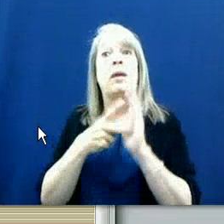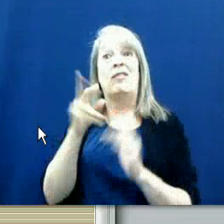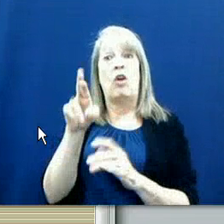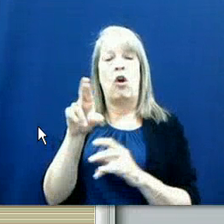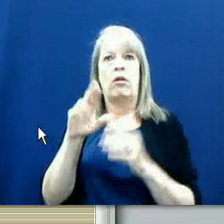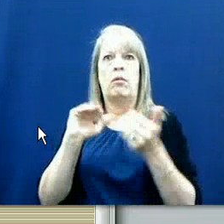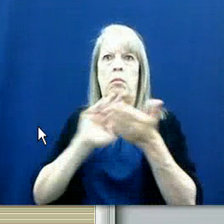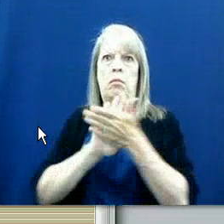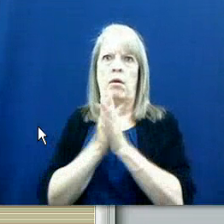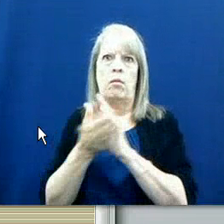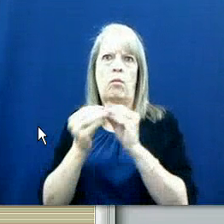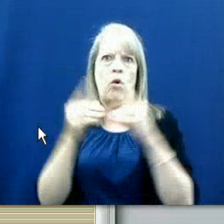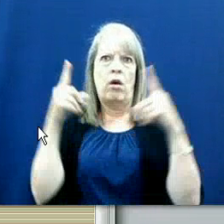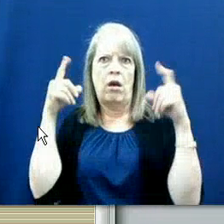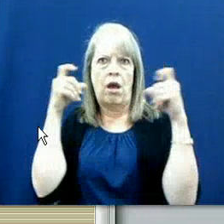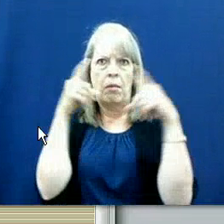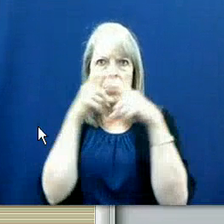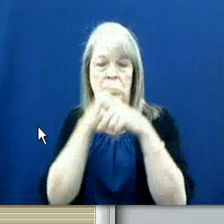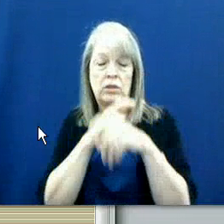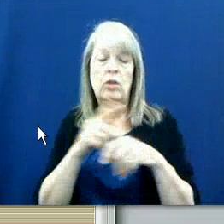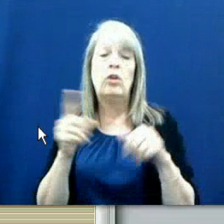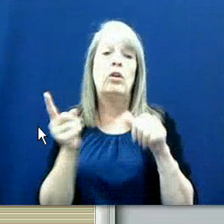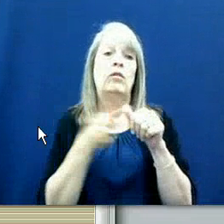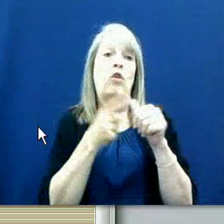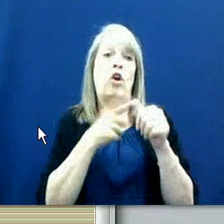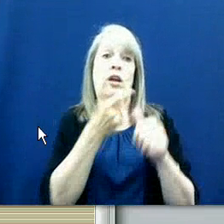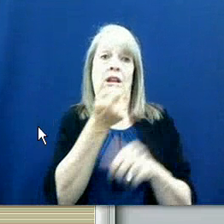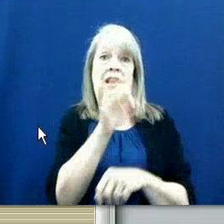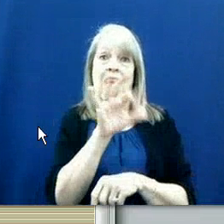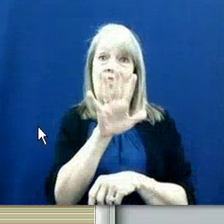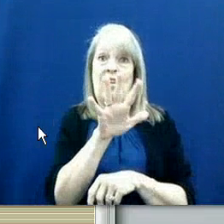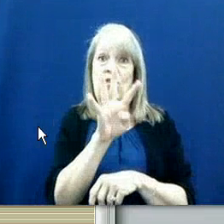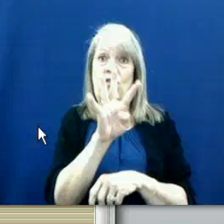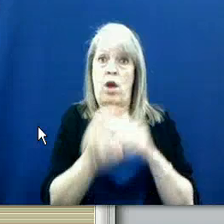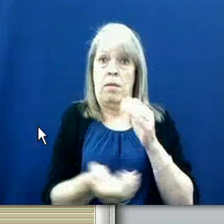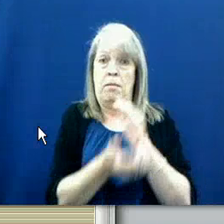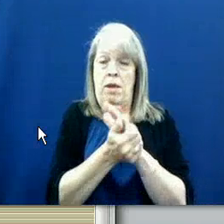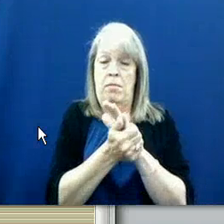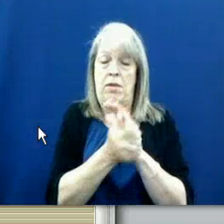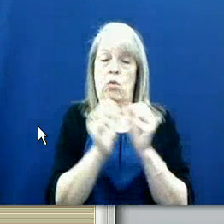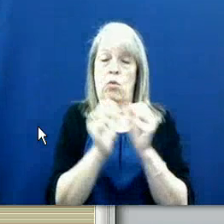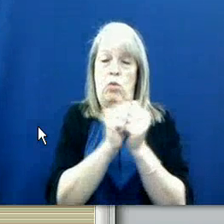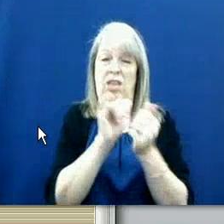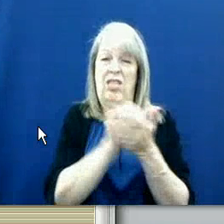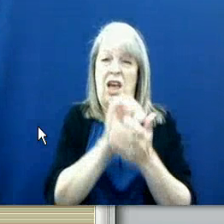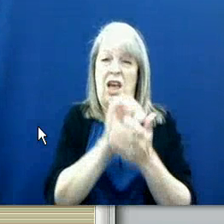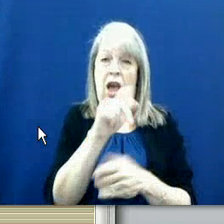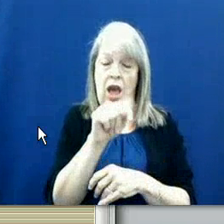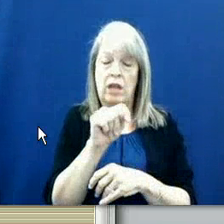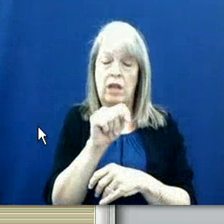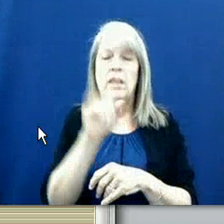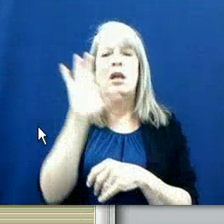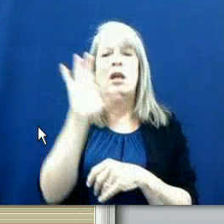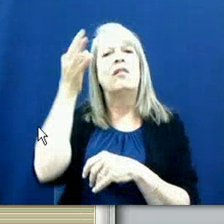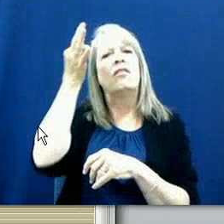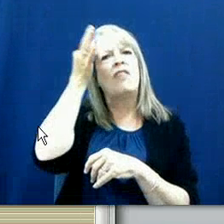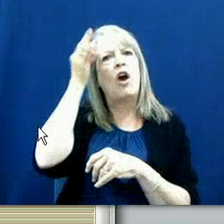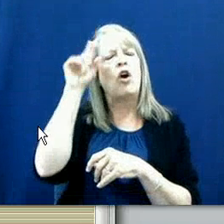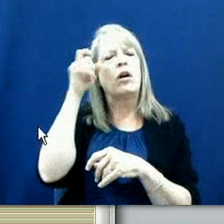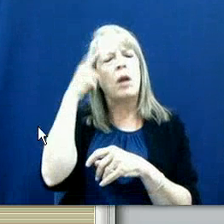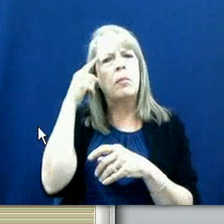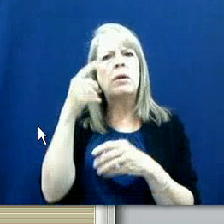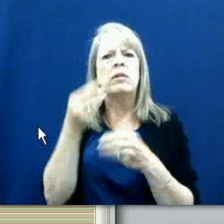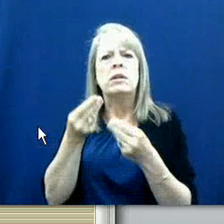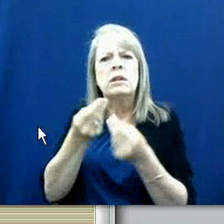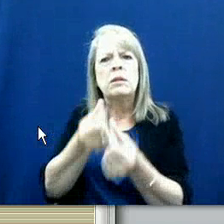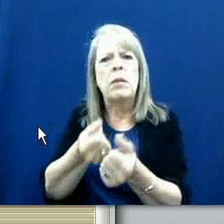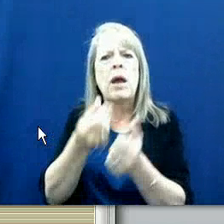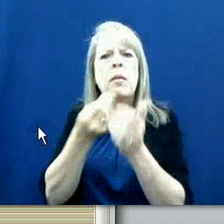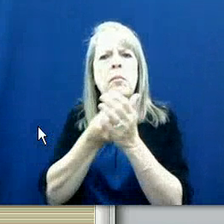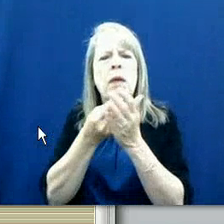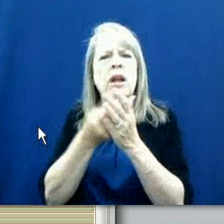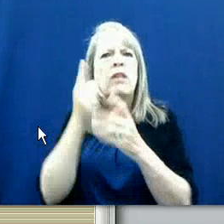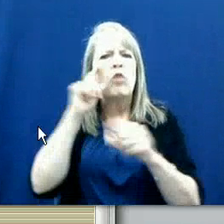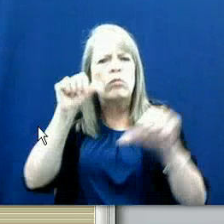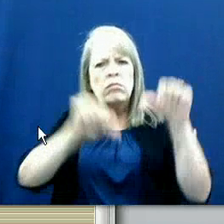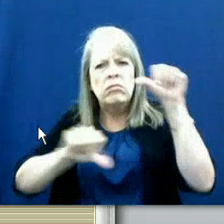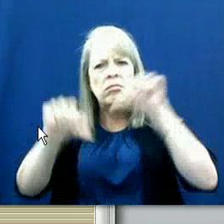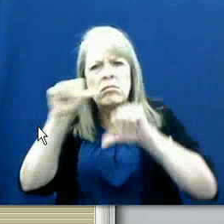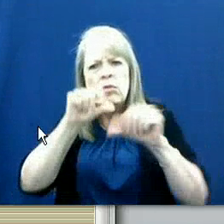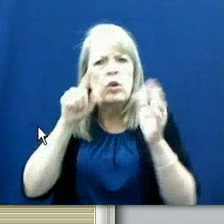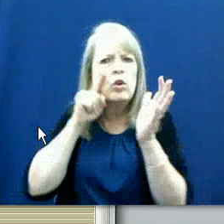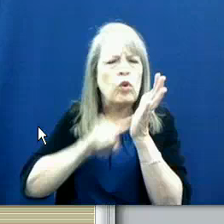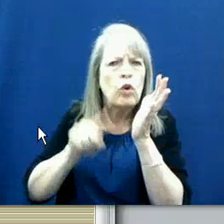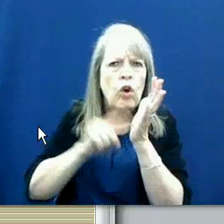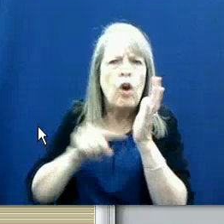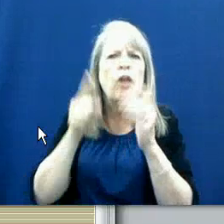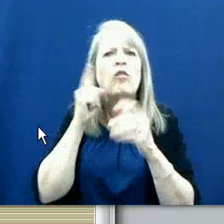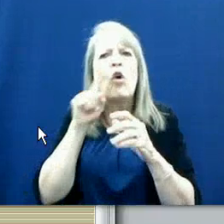Beginning with the 1954 amendments to the Act, the federal government started funding scientific research into disabilities and